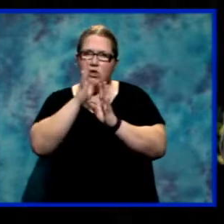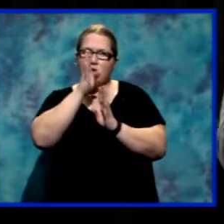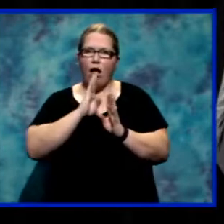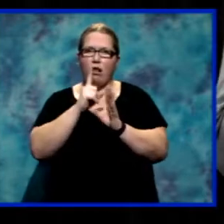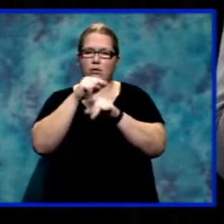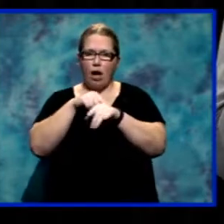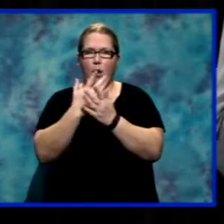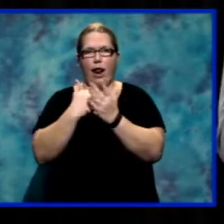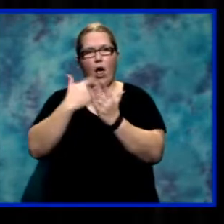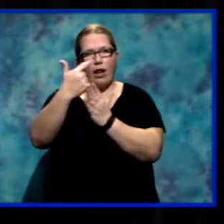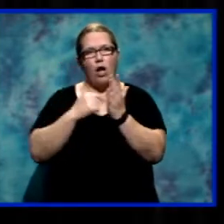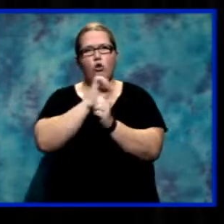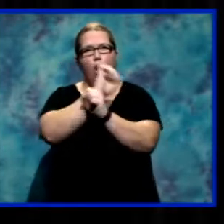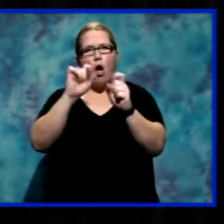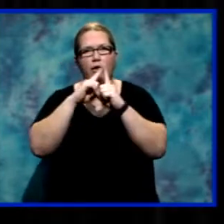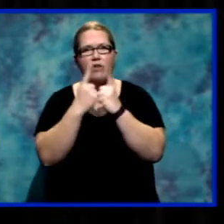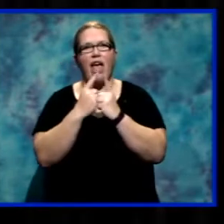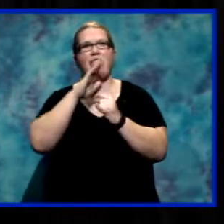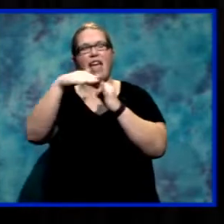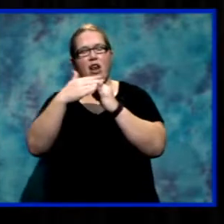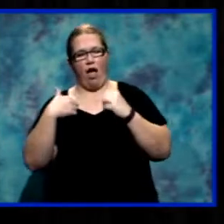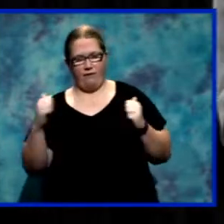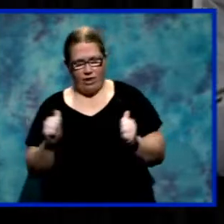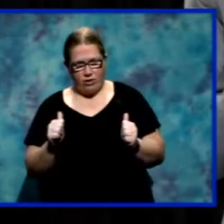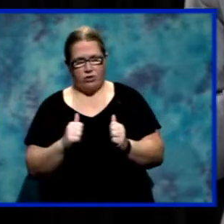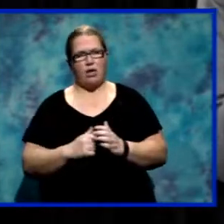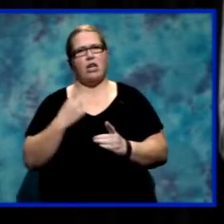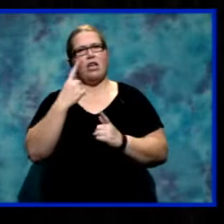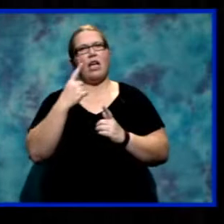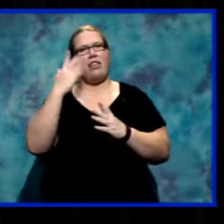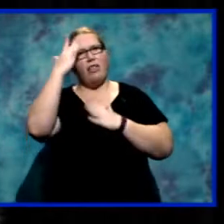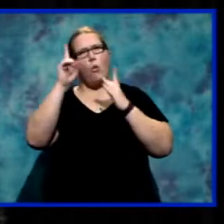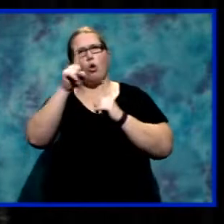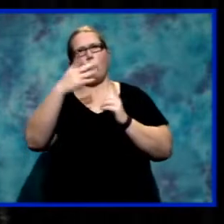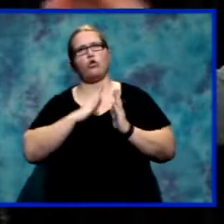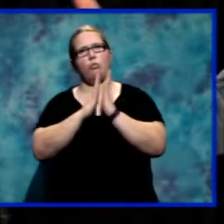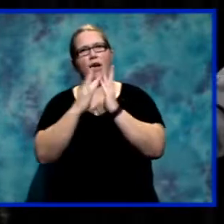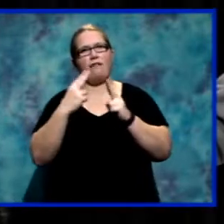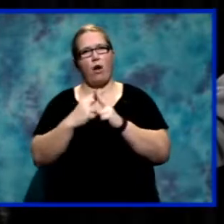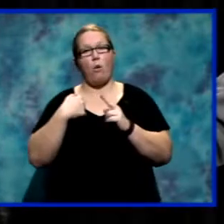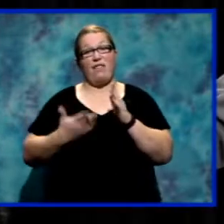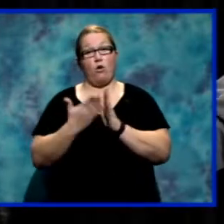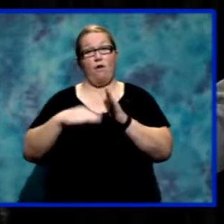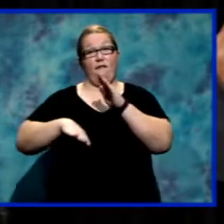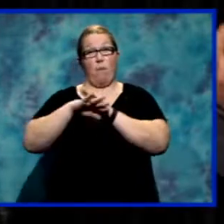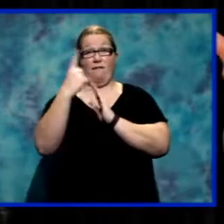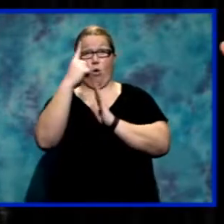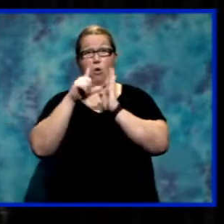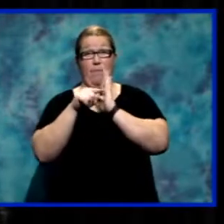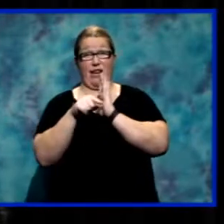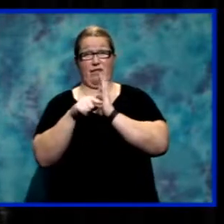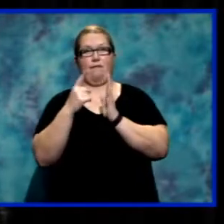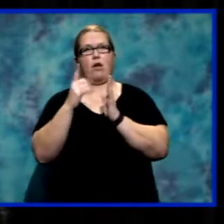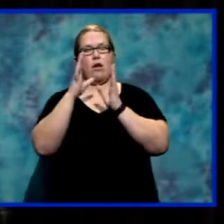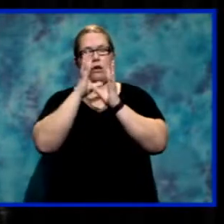our list and your own things. And then at the end, I finish. So start thinking about what you want to pray for. And I'm going to give you like a full minute of silent prayer so